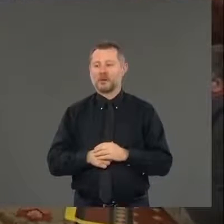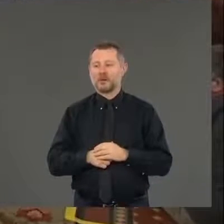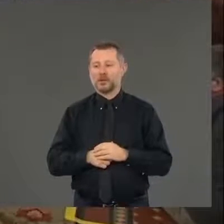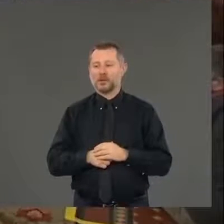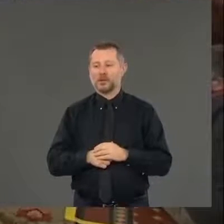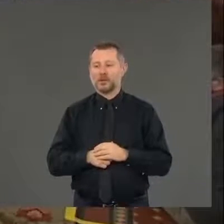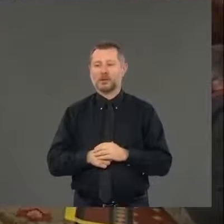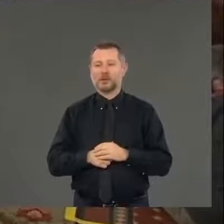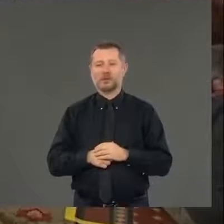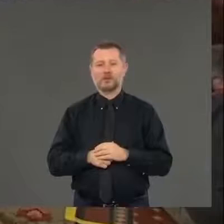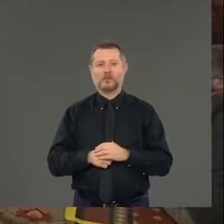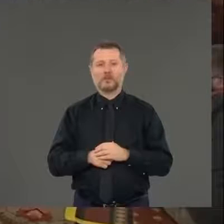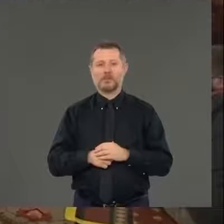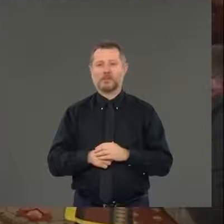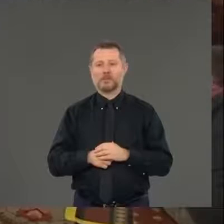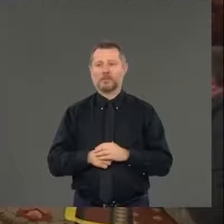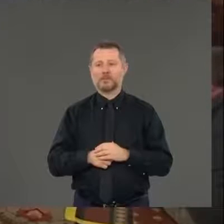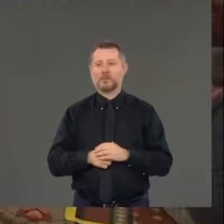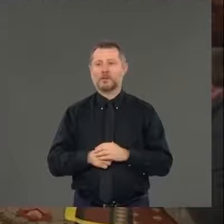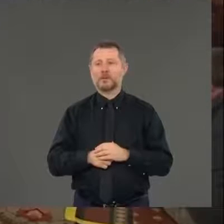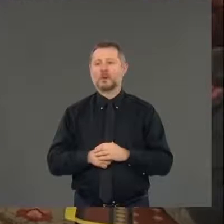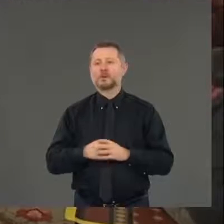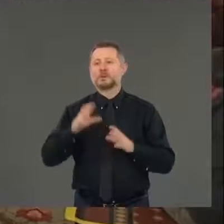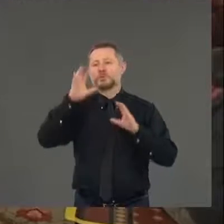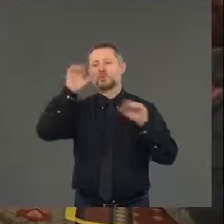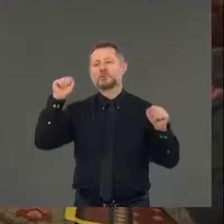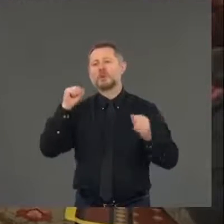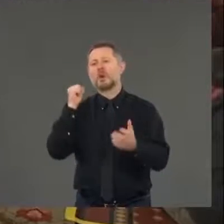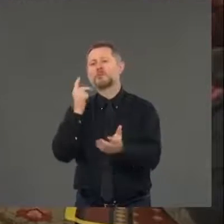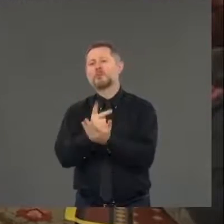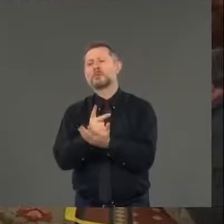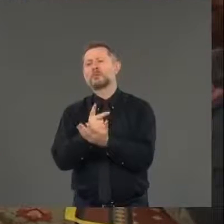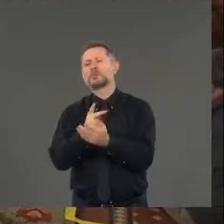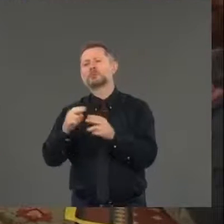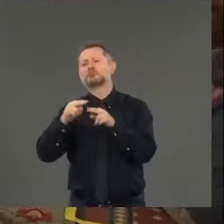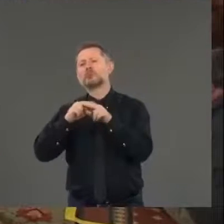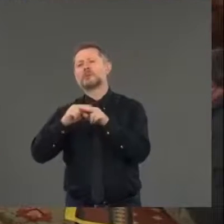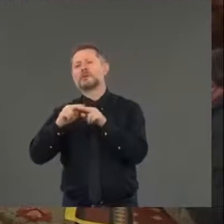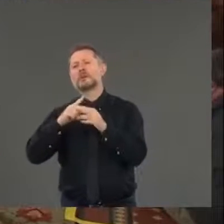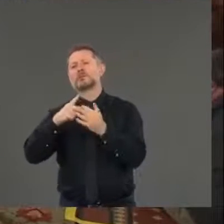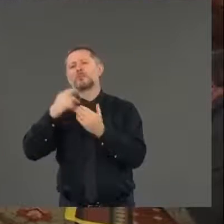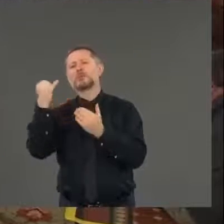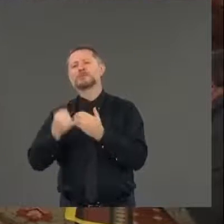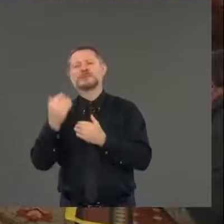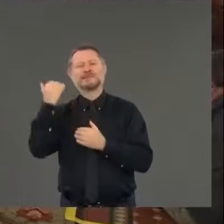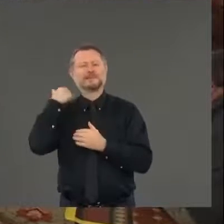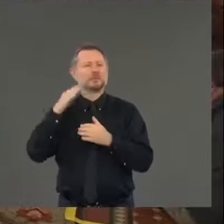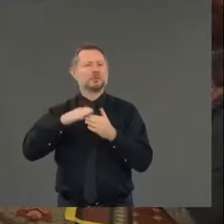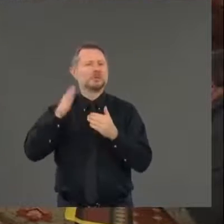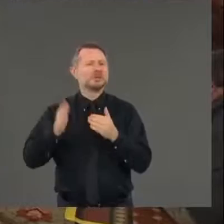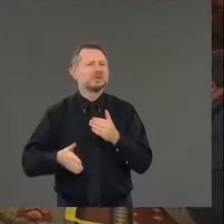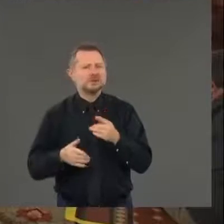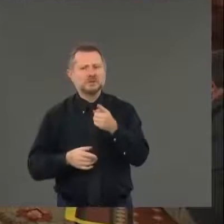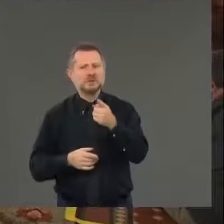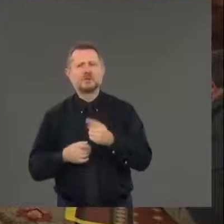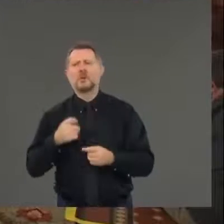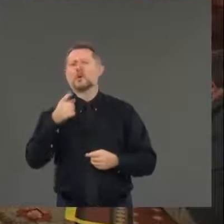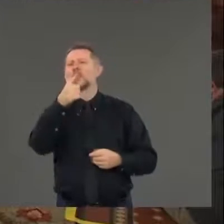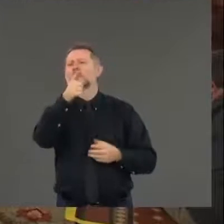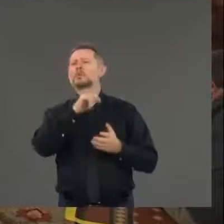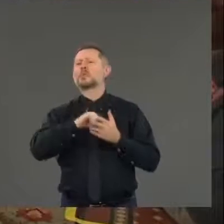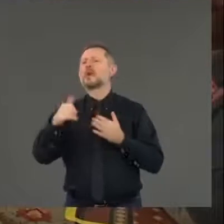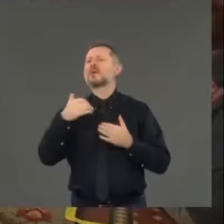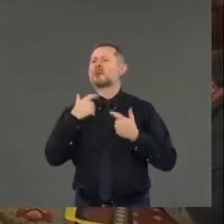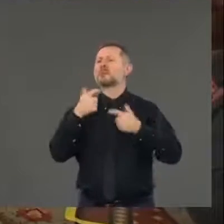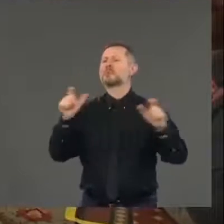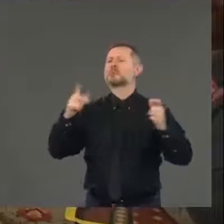president approved a major rail project in New Jersey over the weekend after having dinner with Phil Murphy. What do you think it will take again to approve some of New York's projects like the Gateway